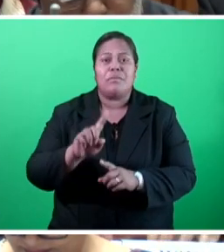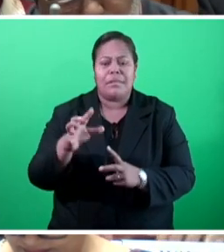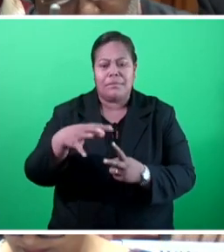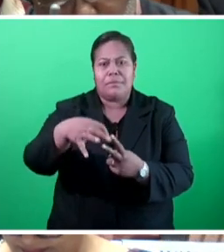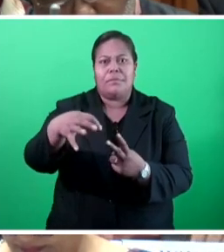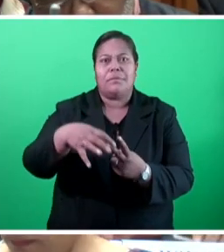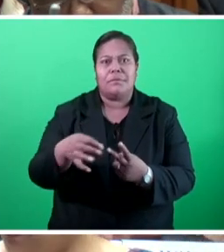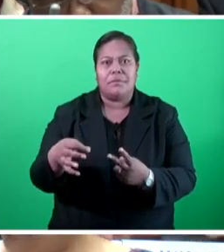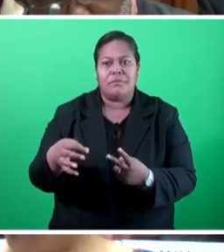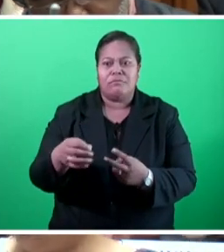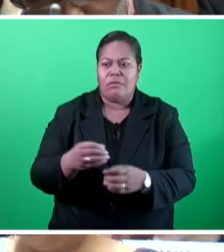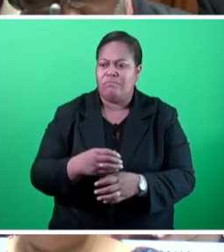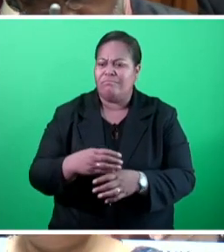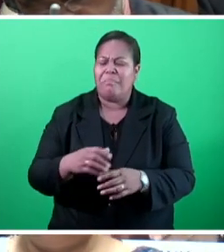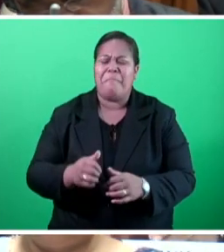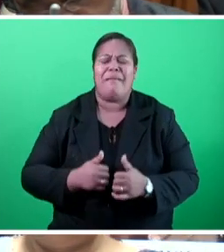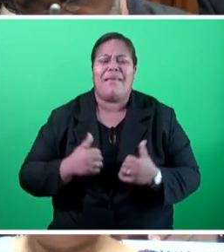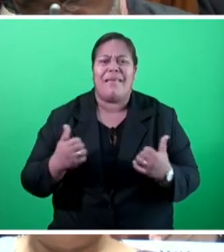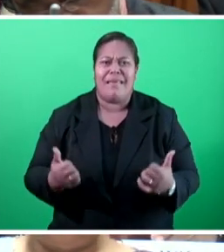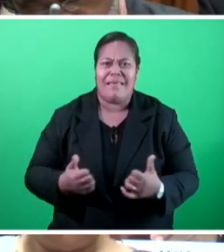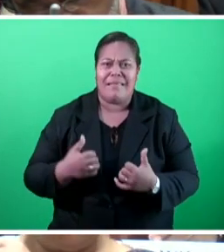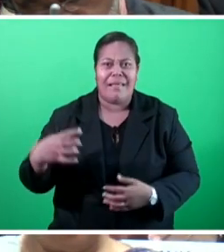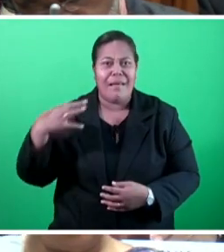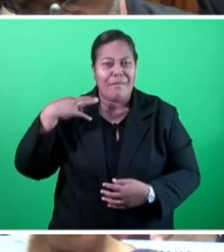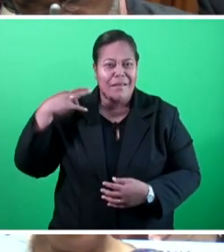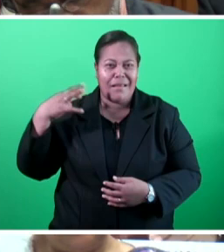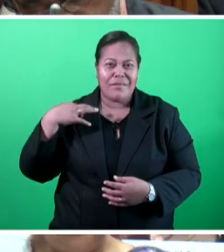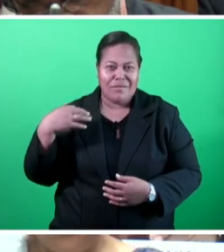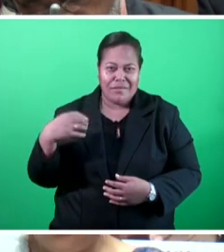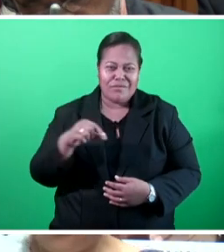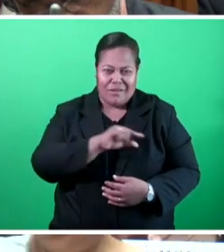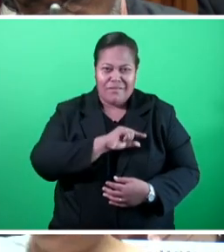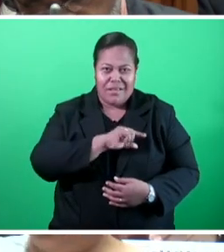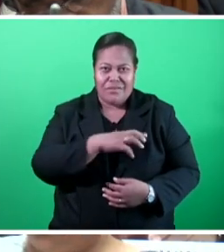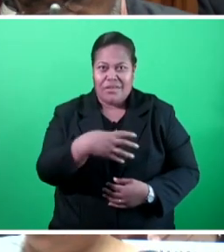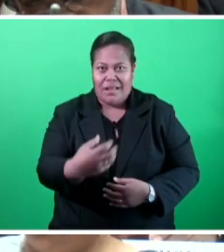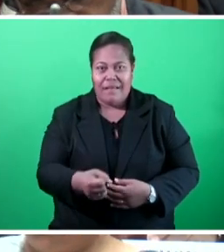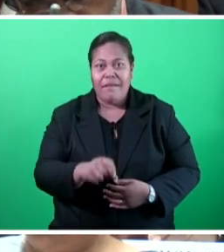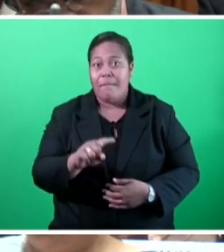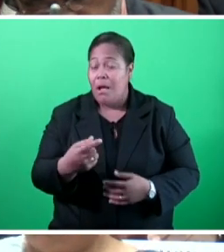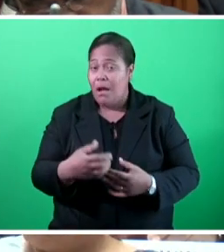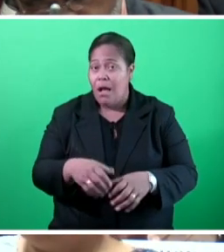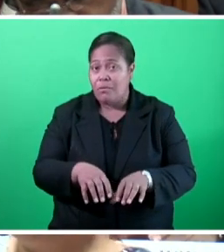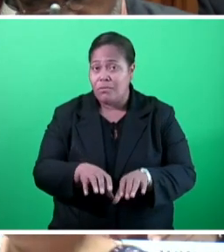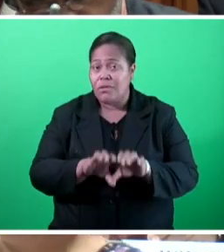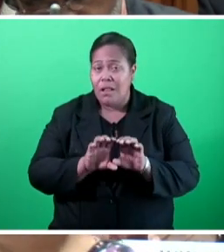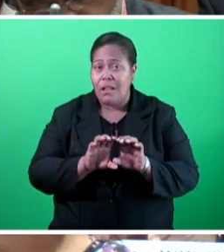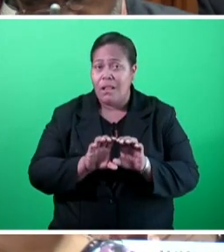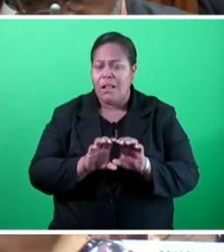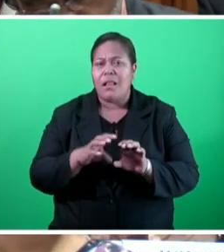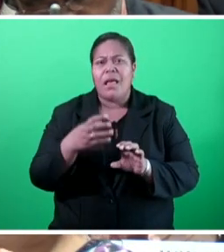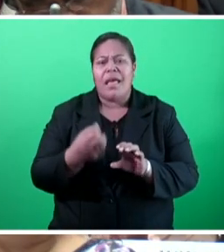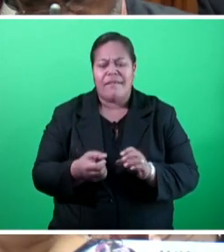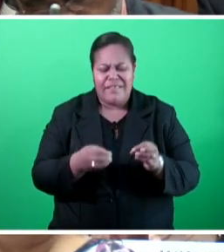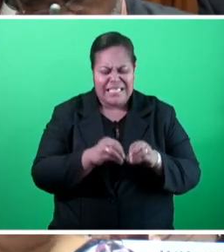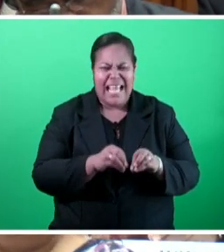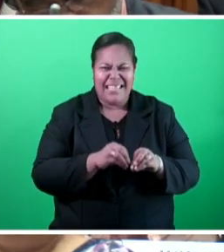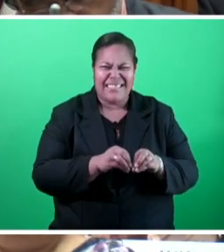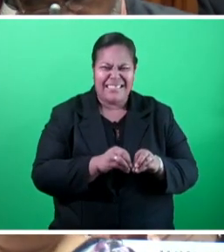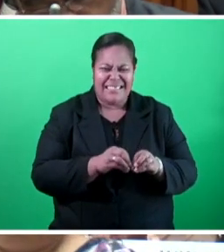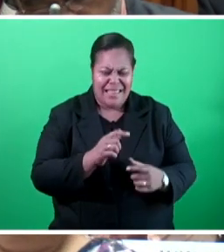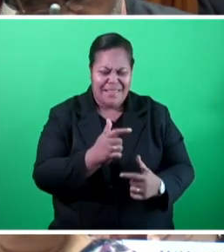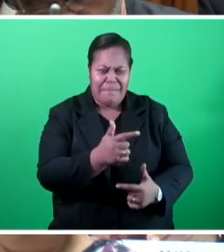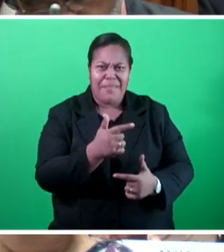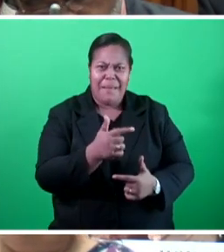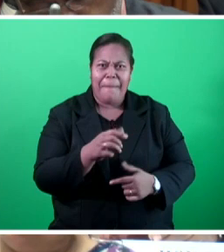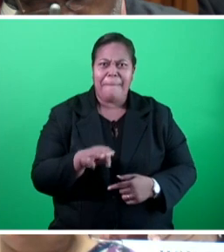wider of applicants who all had merit, but as the Council is composed of a set membership to ensure